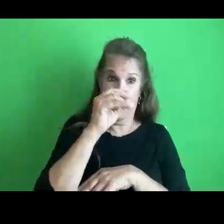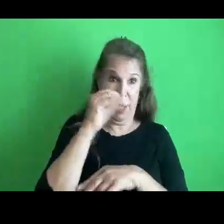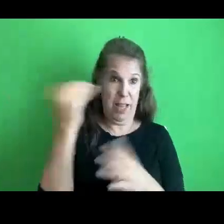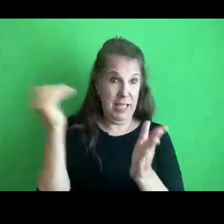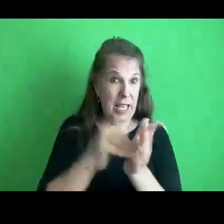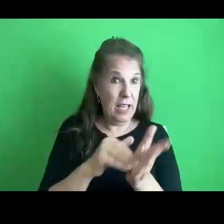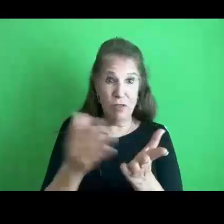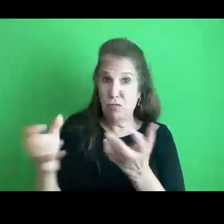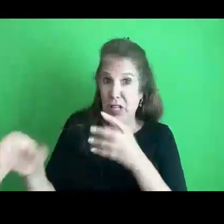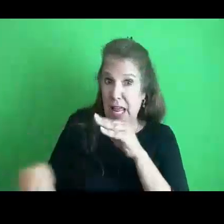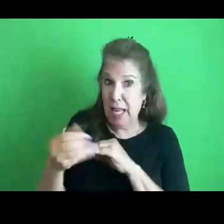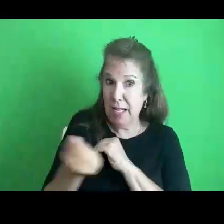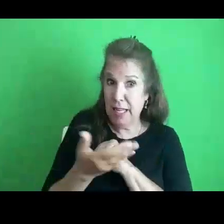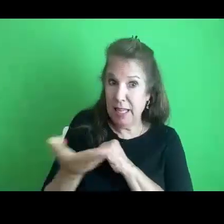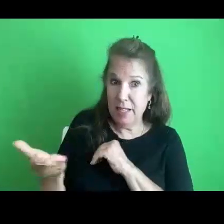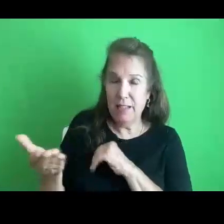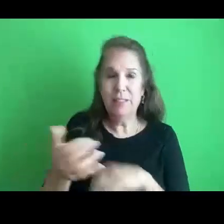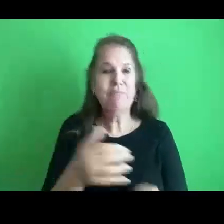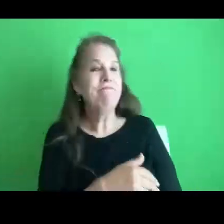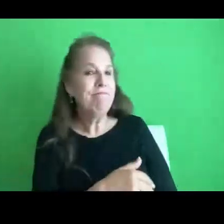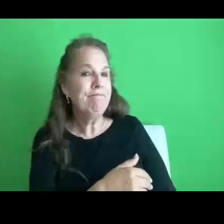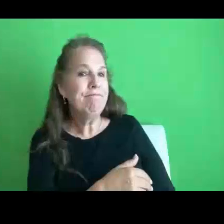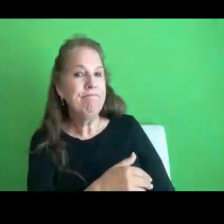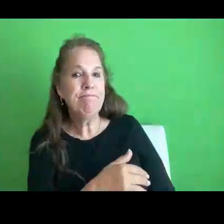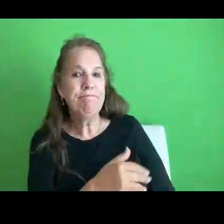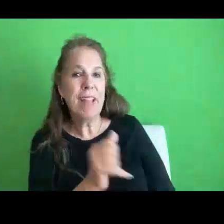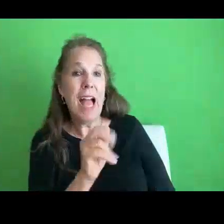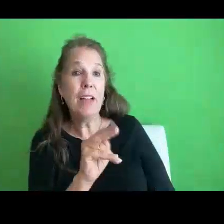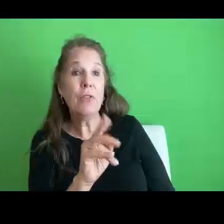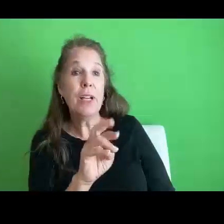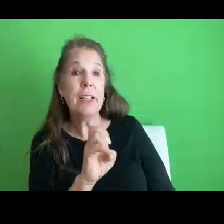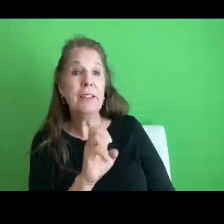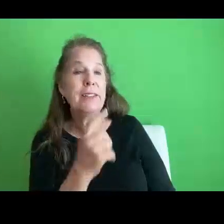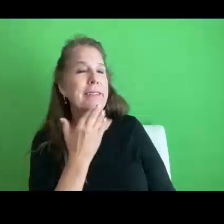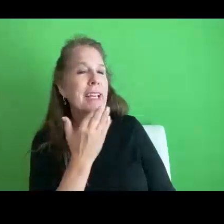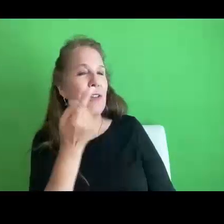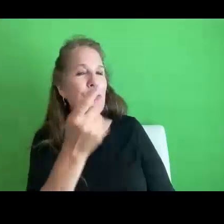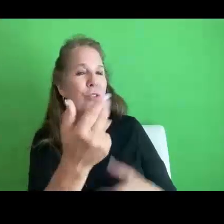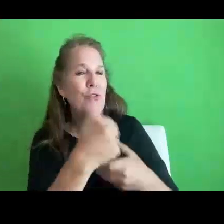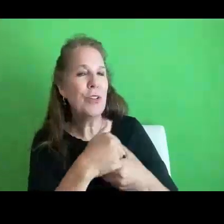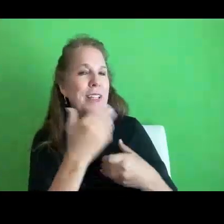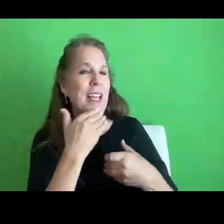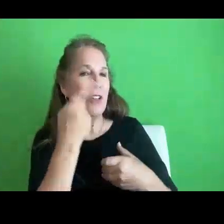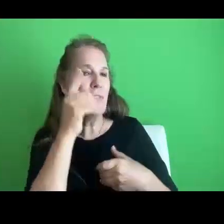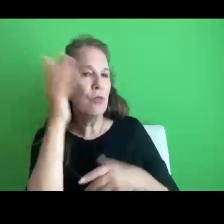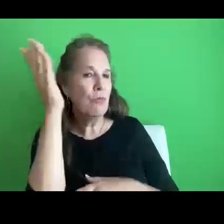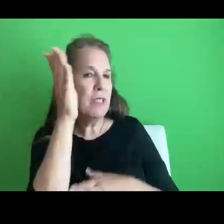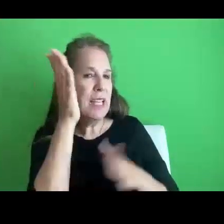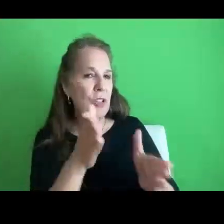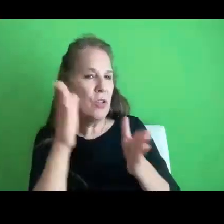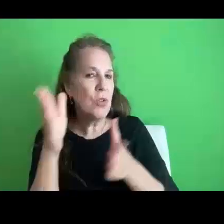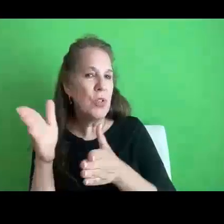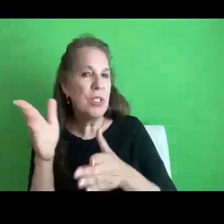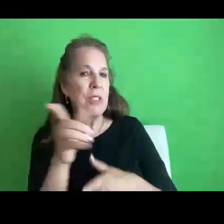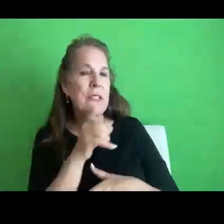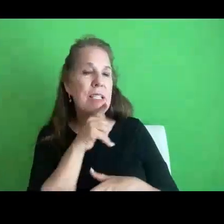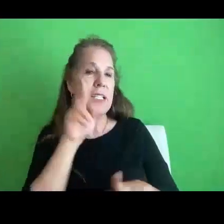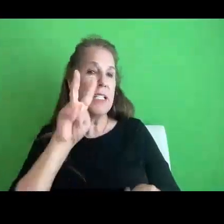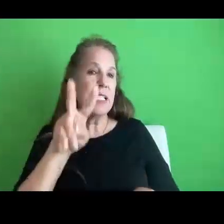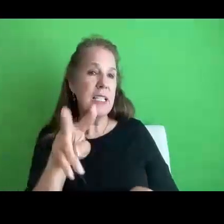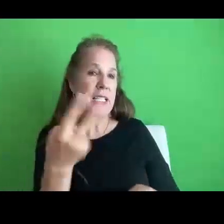say anything. I just want to say, thank you all for joining. Thanks to the presenters. This was the